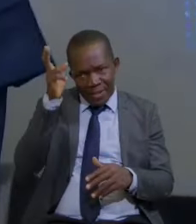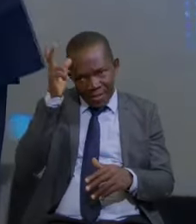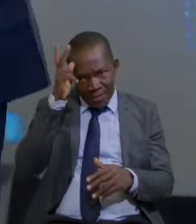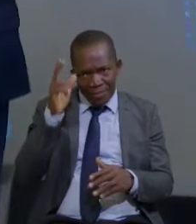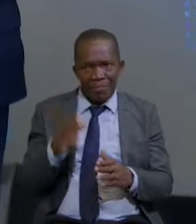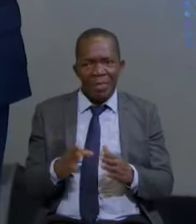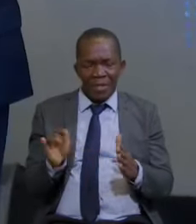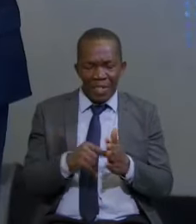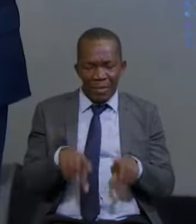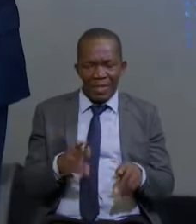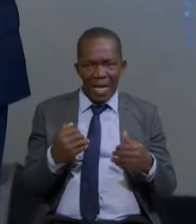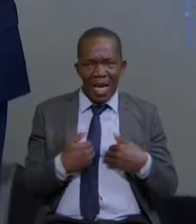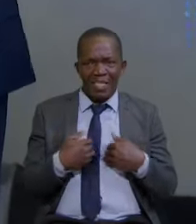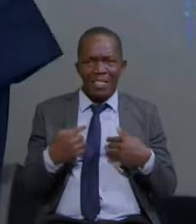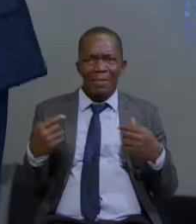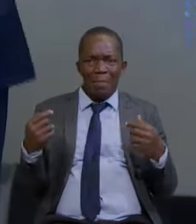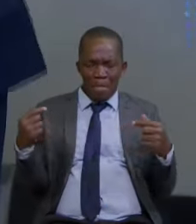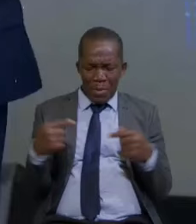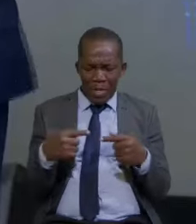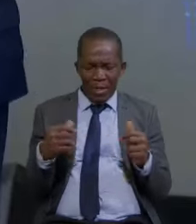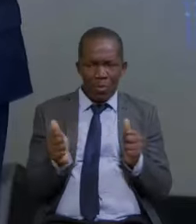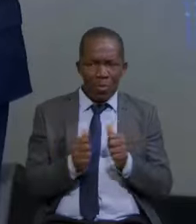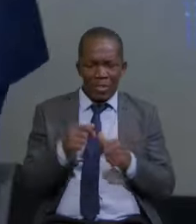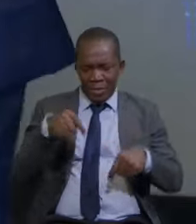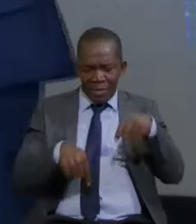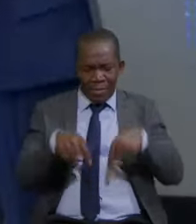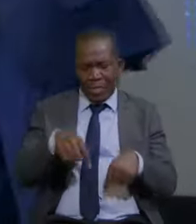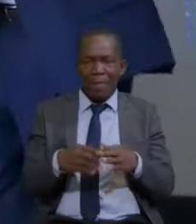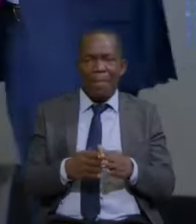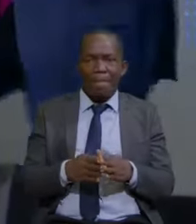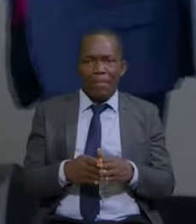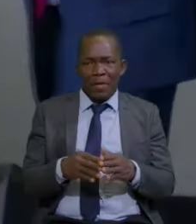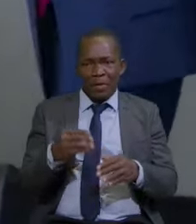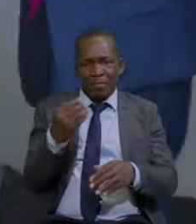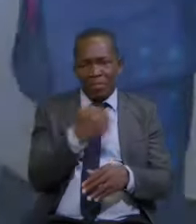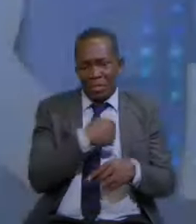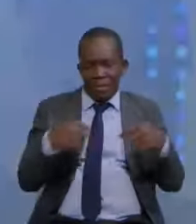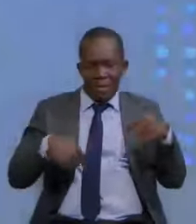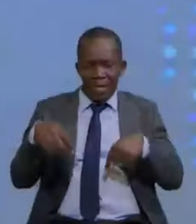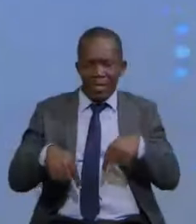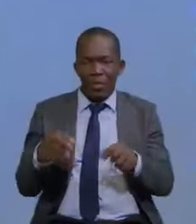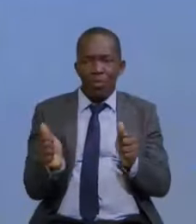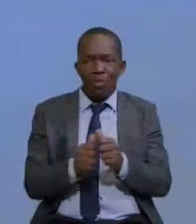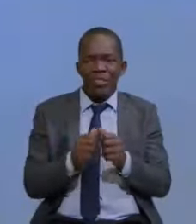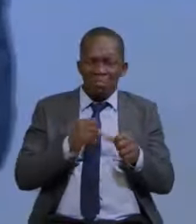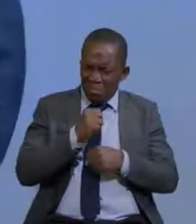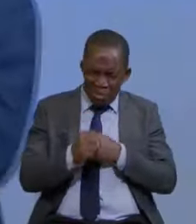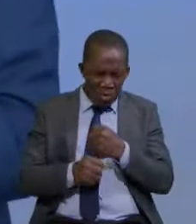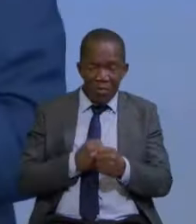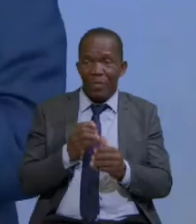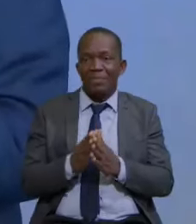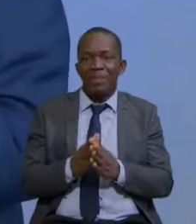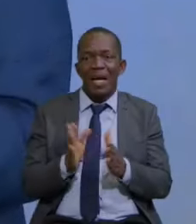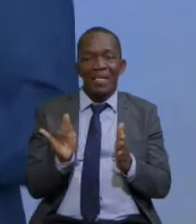with anguish, paralysis with trauma. And in that condition, he left the servant at